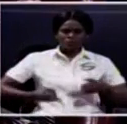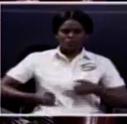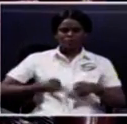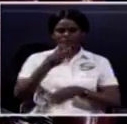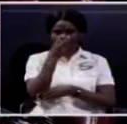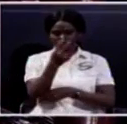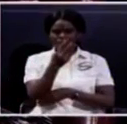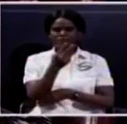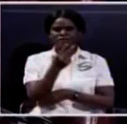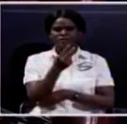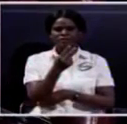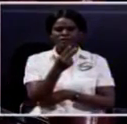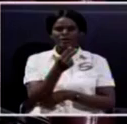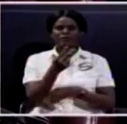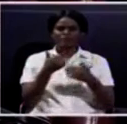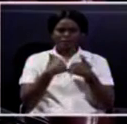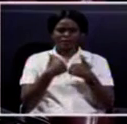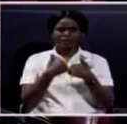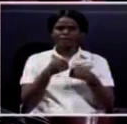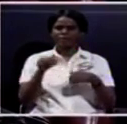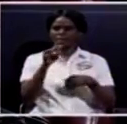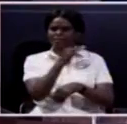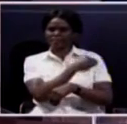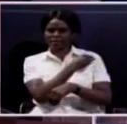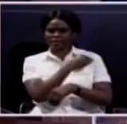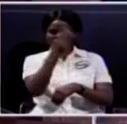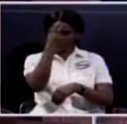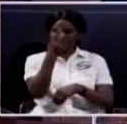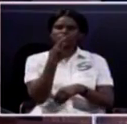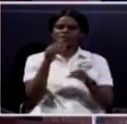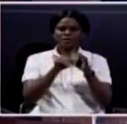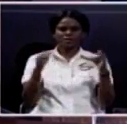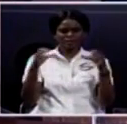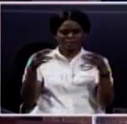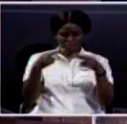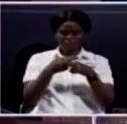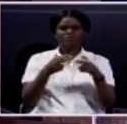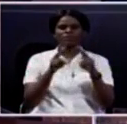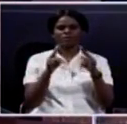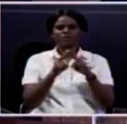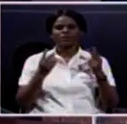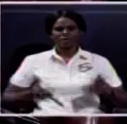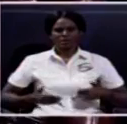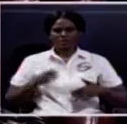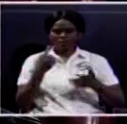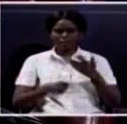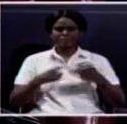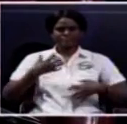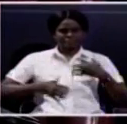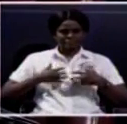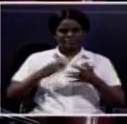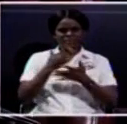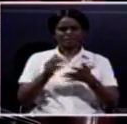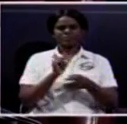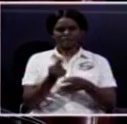that Mary, Gertrude, Peter in the classroom is progressing. That is the desire which motivates some of us